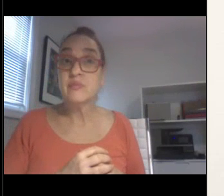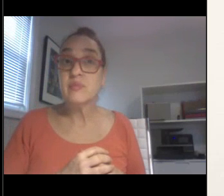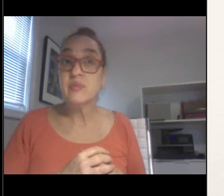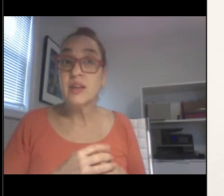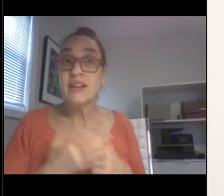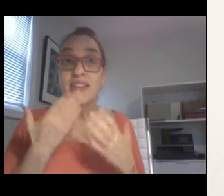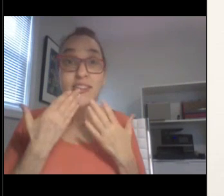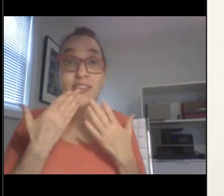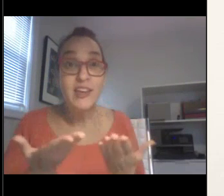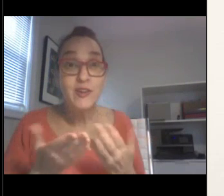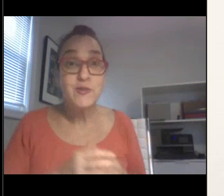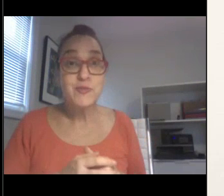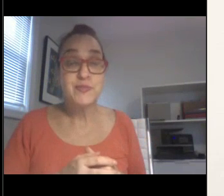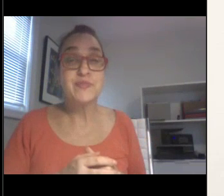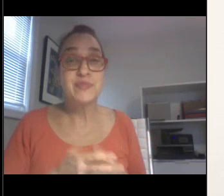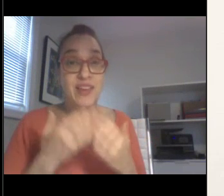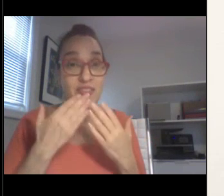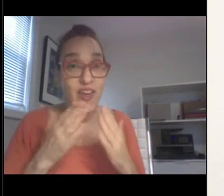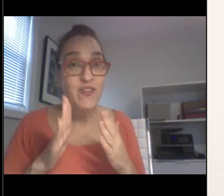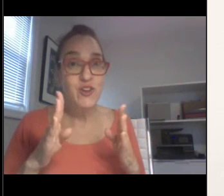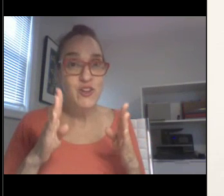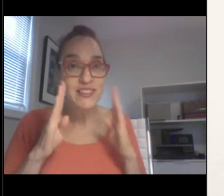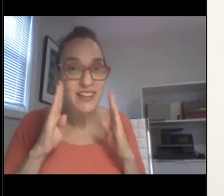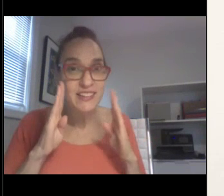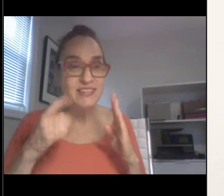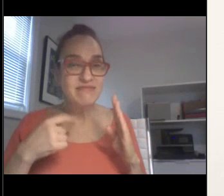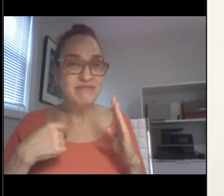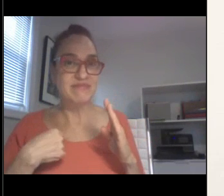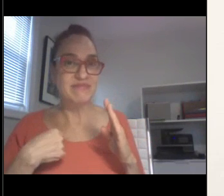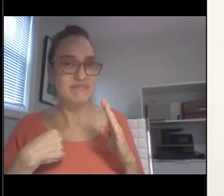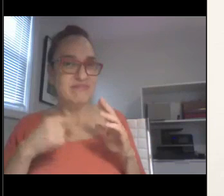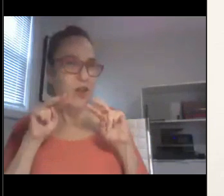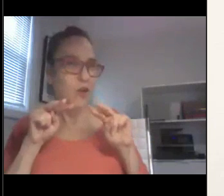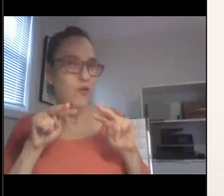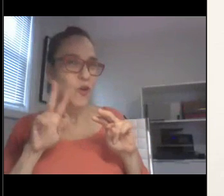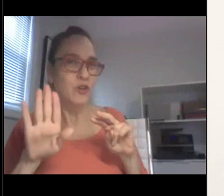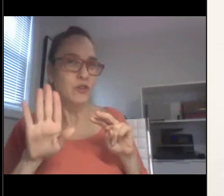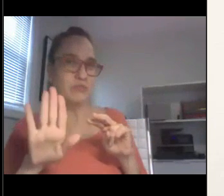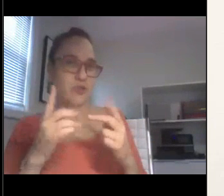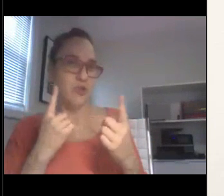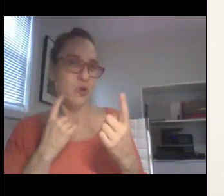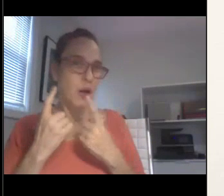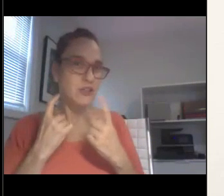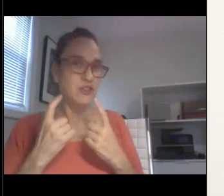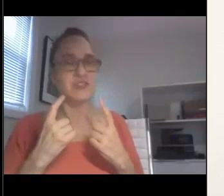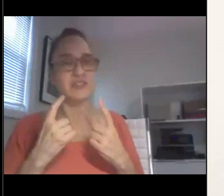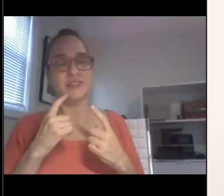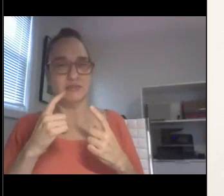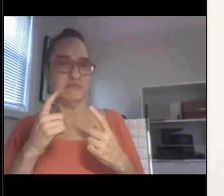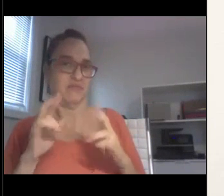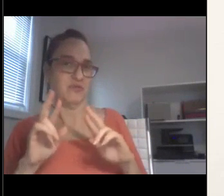And thank you. Thank you for your attention. I look forward to your questions in the Q&A period, and we'll pass it on to my